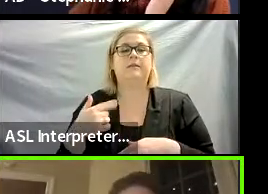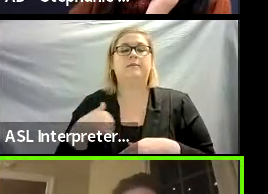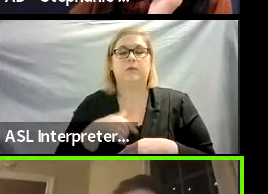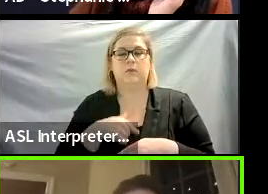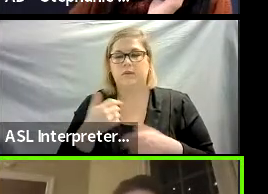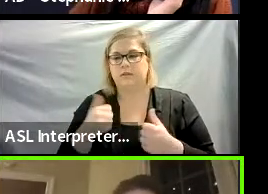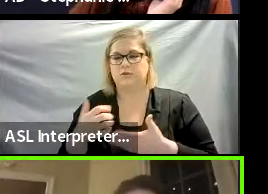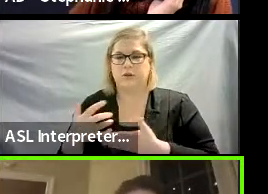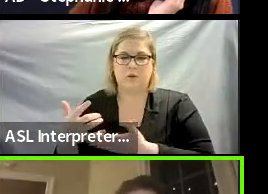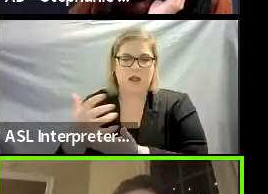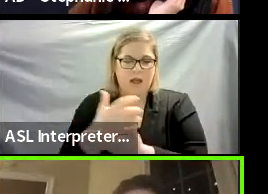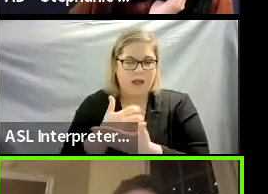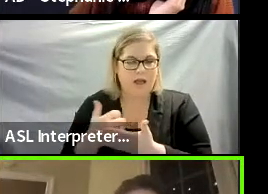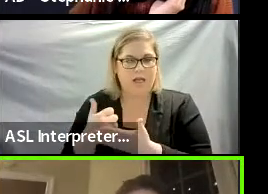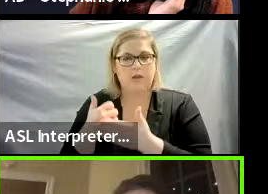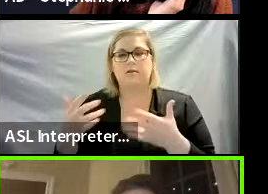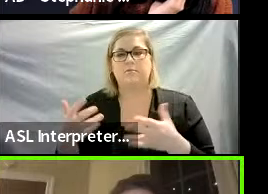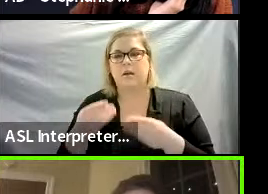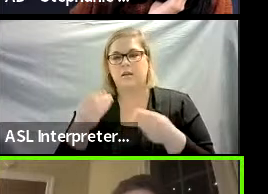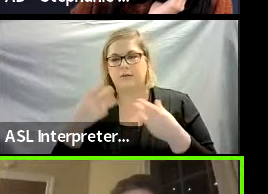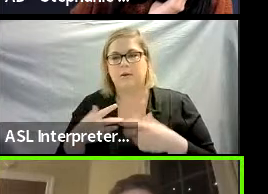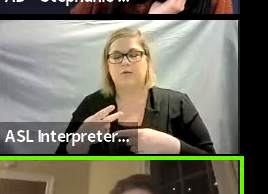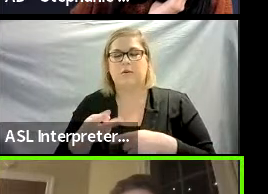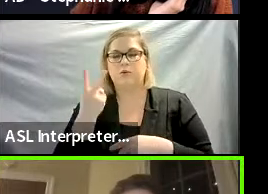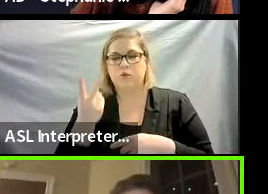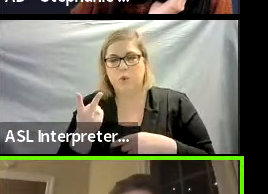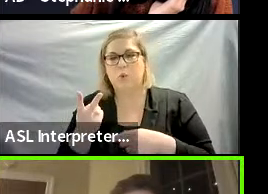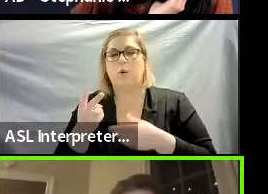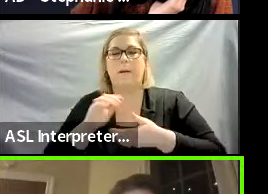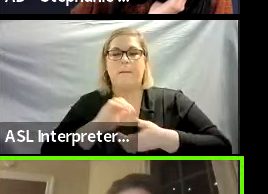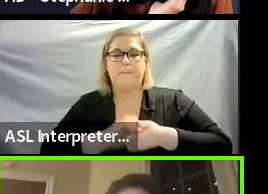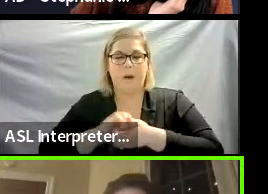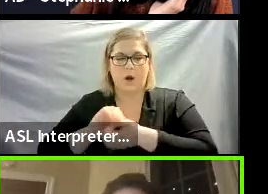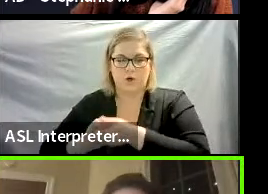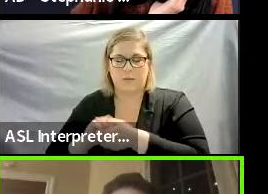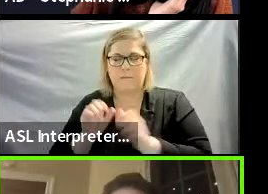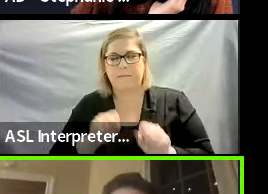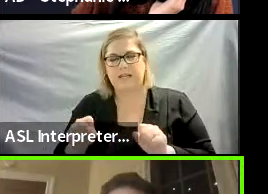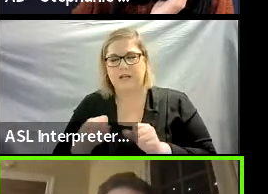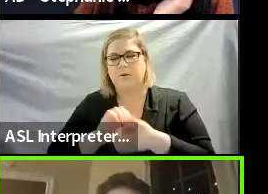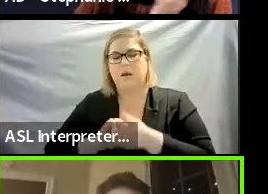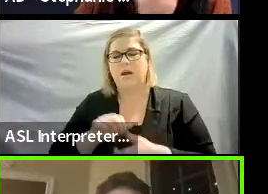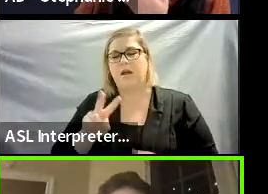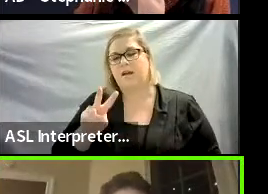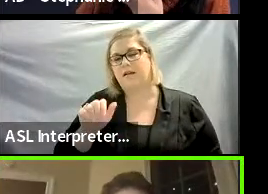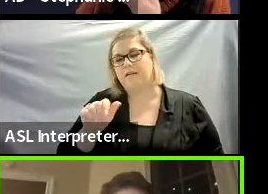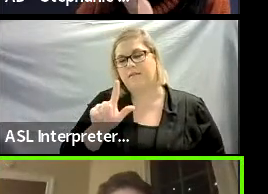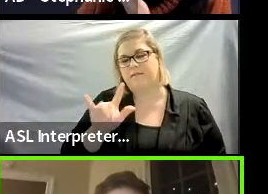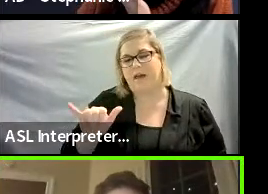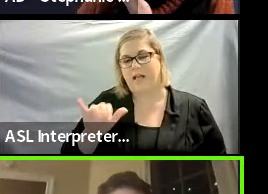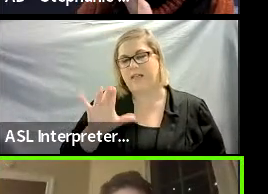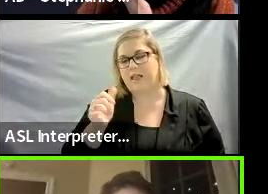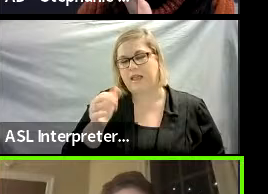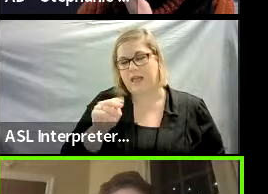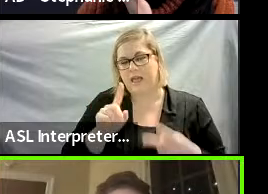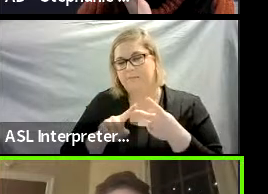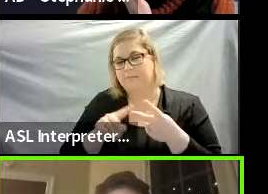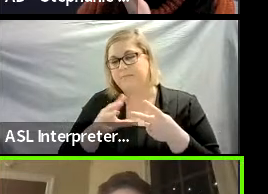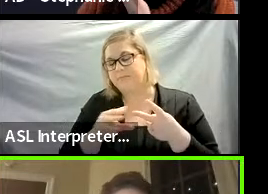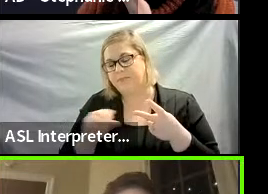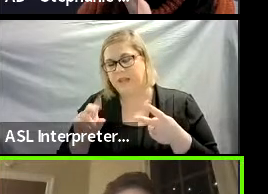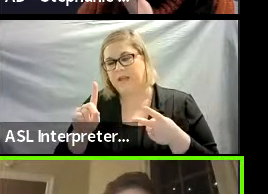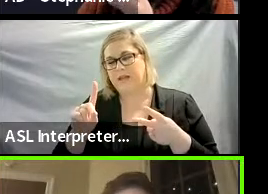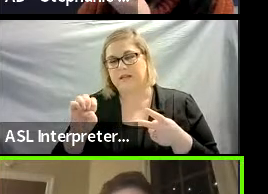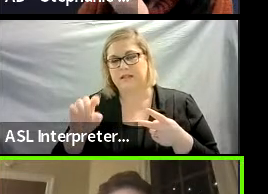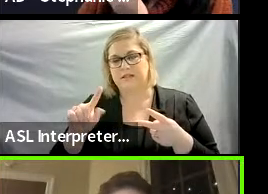gather as much information from two potential partners as possible, that being Valley Can and Delta College, who have two